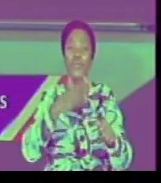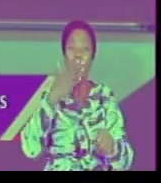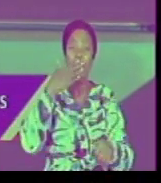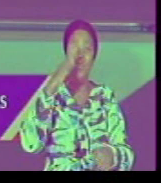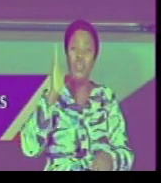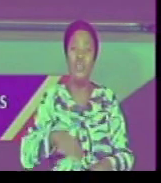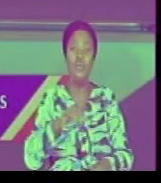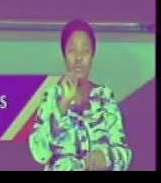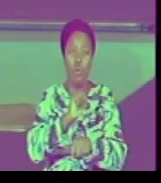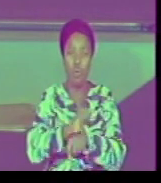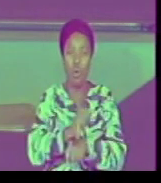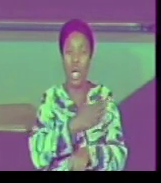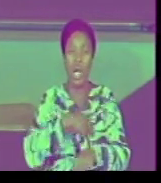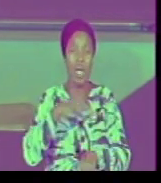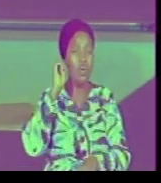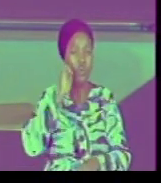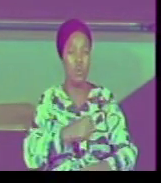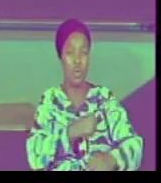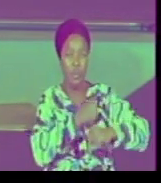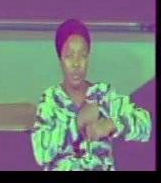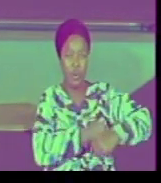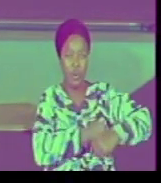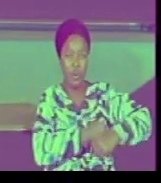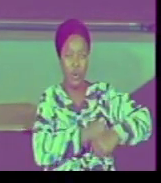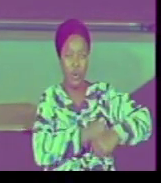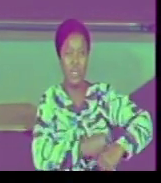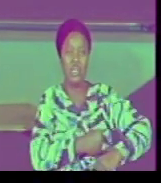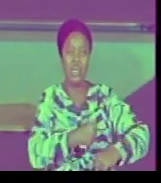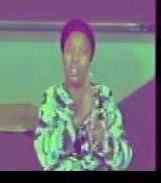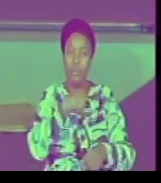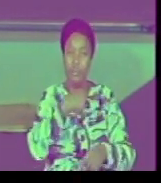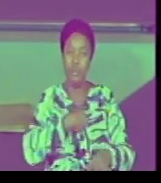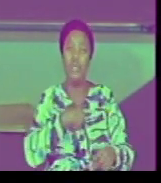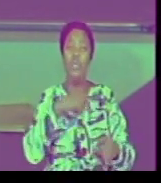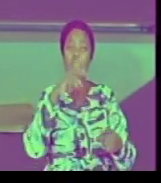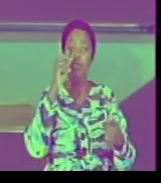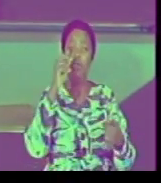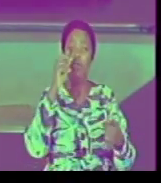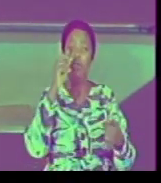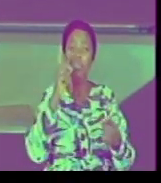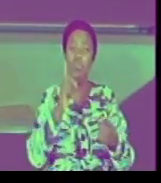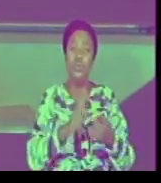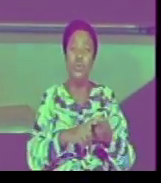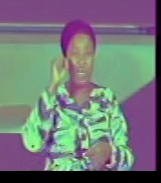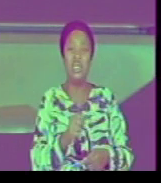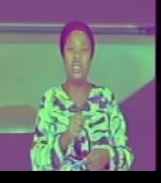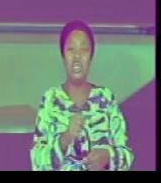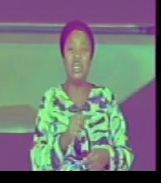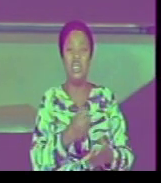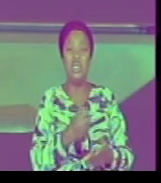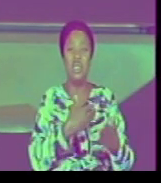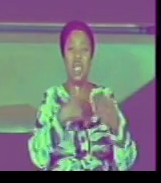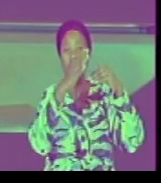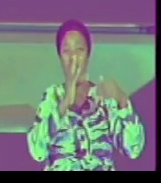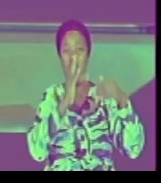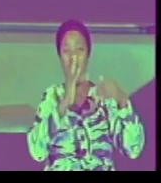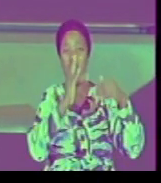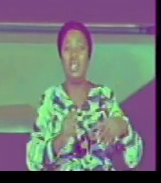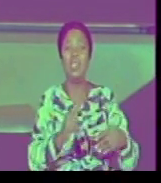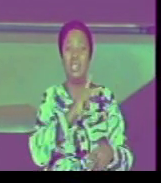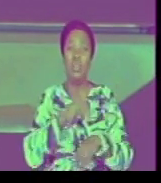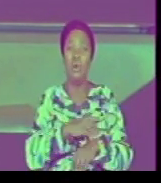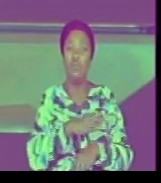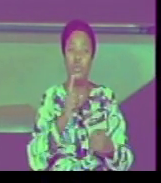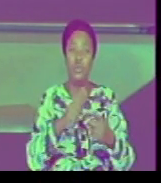will preserve me unto his heavenly kingdom. To him, my deliverer,